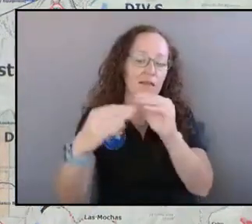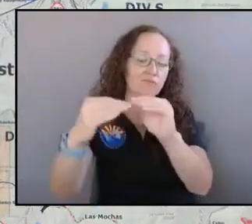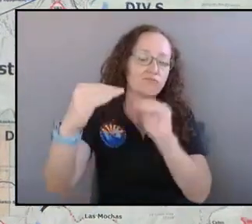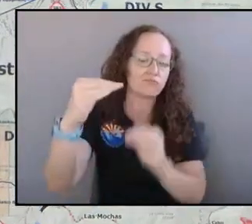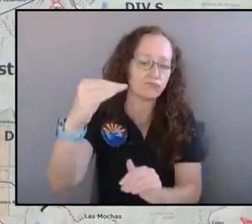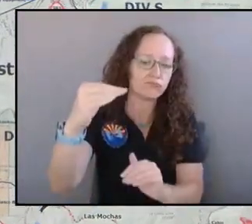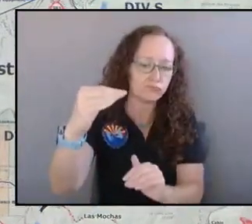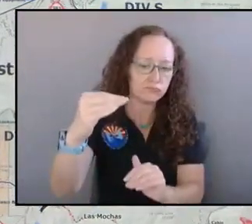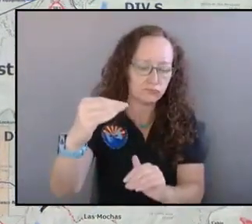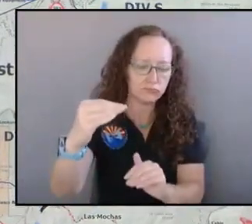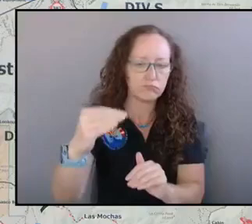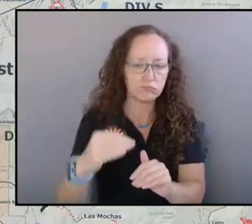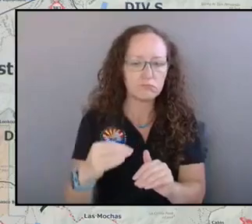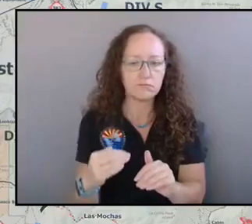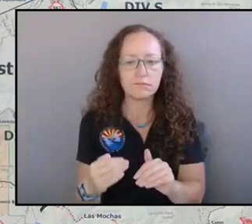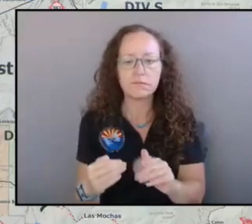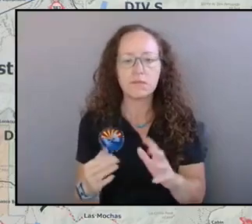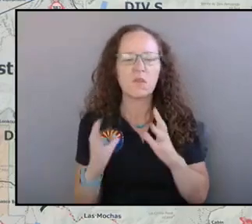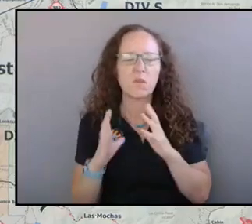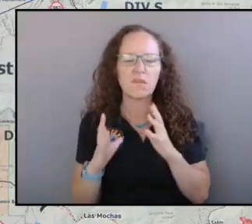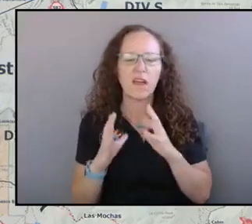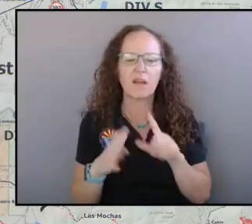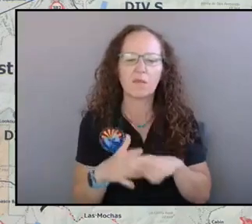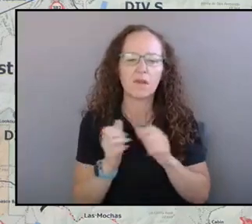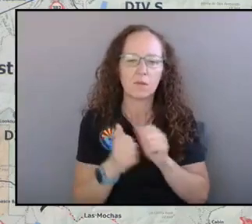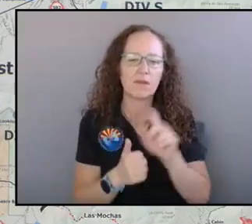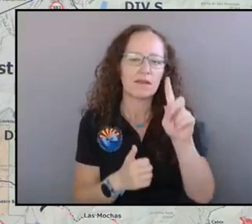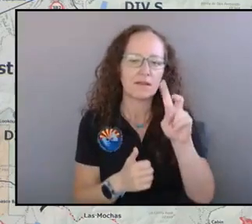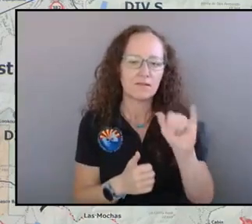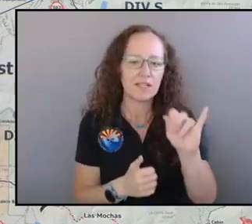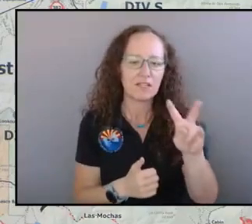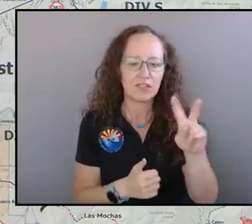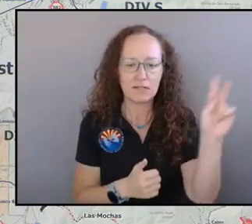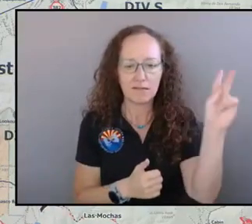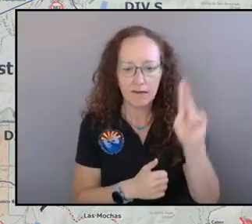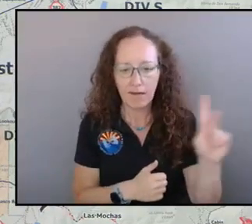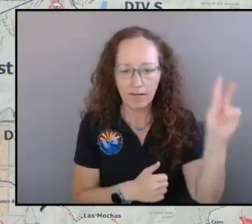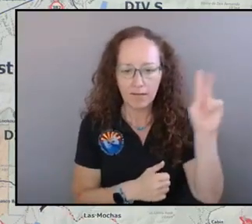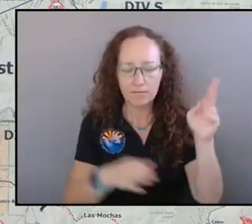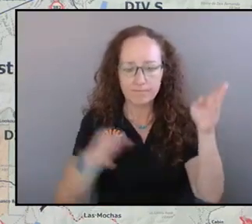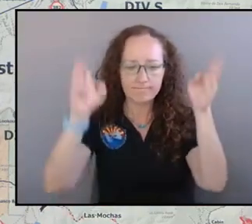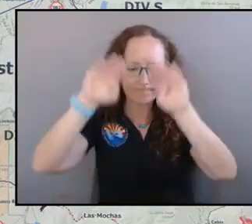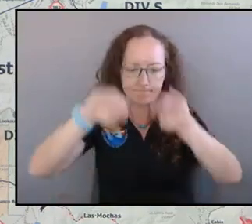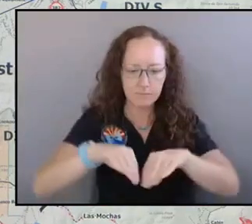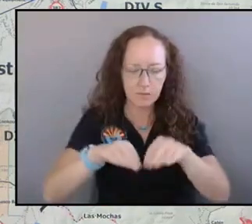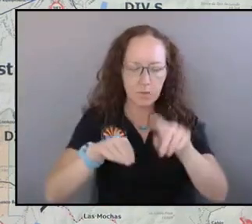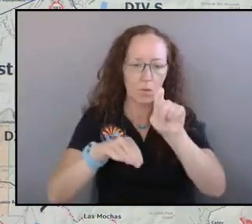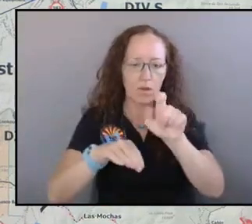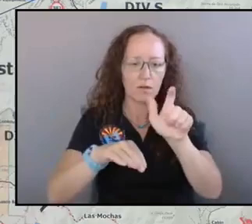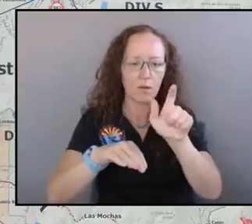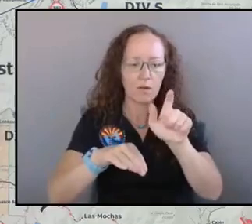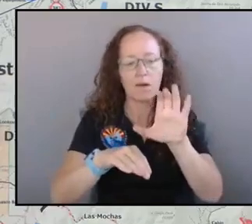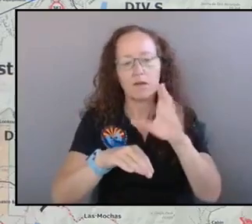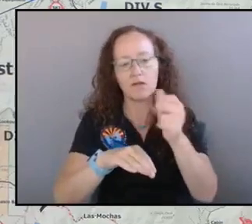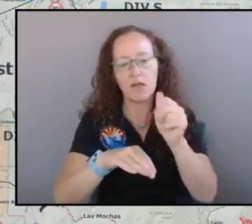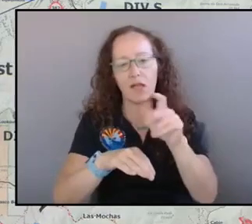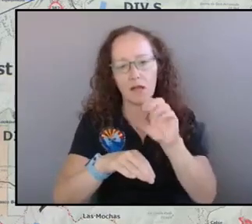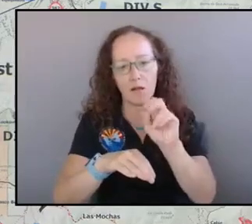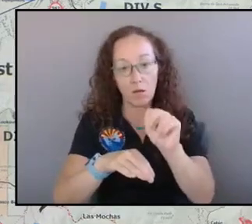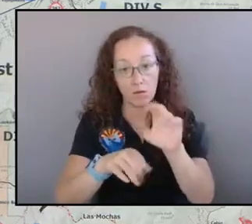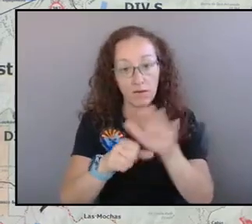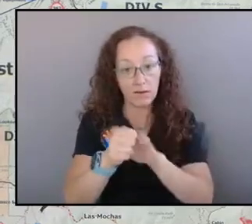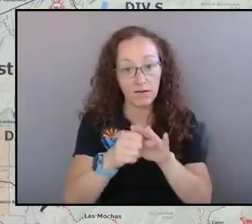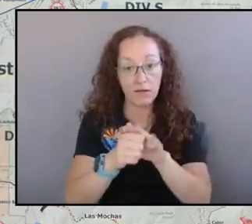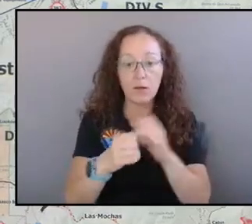So let's move from the Division K, that's the 121 corridor, Chalcone area. We still see that fire